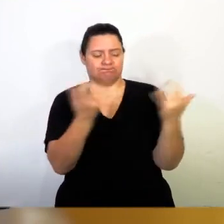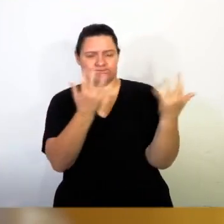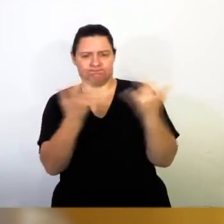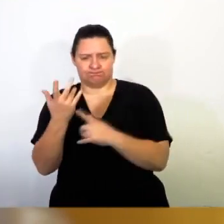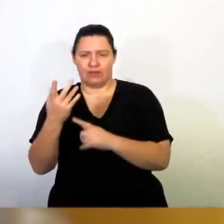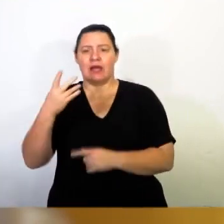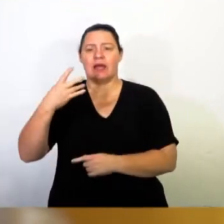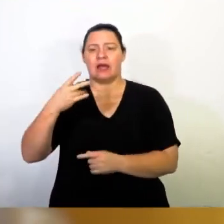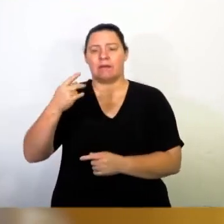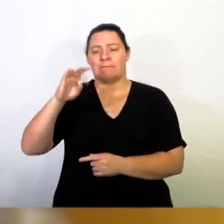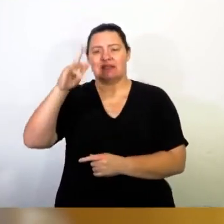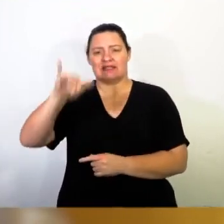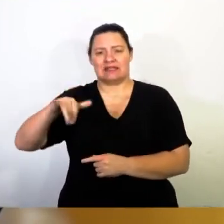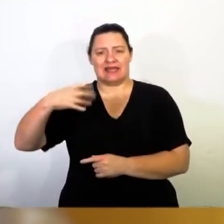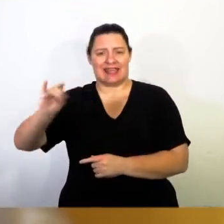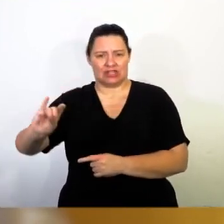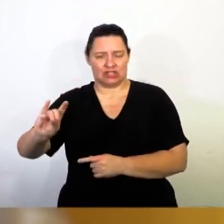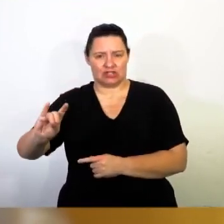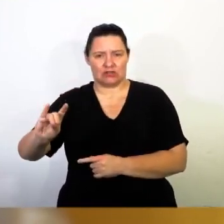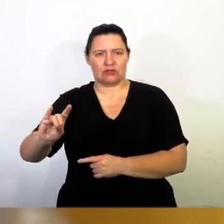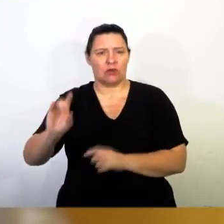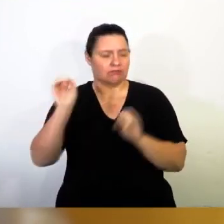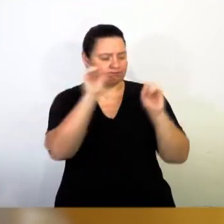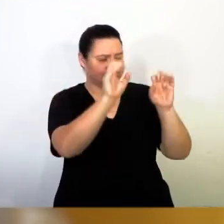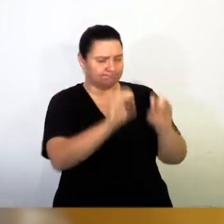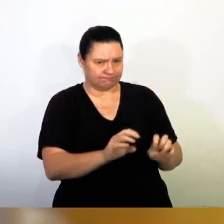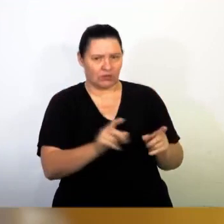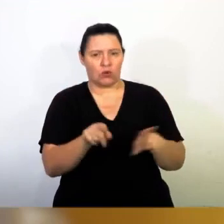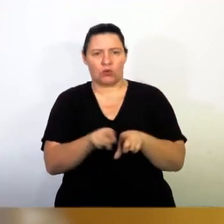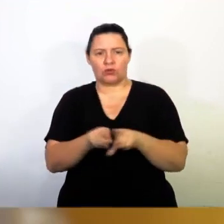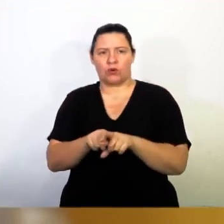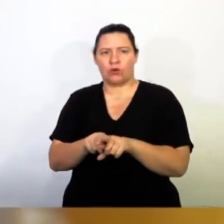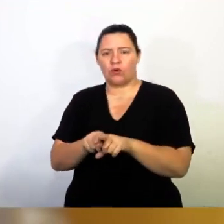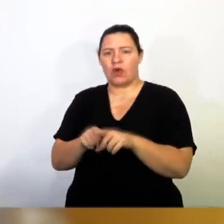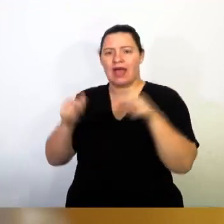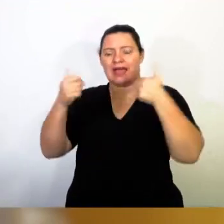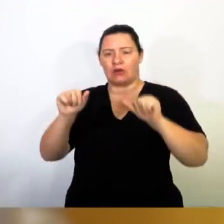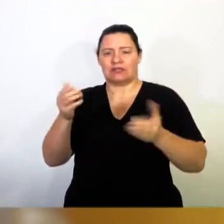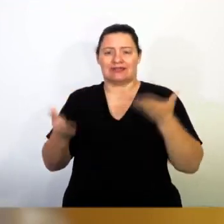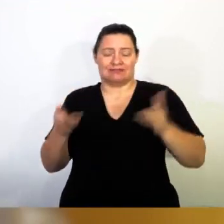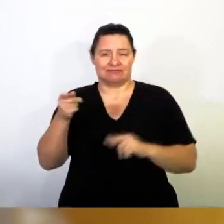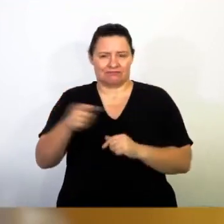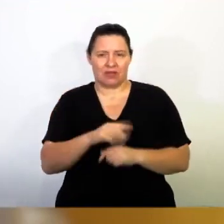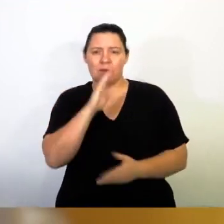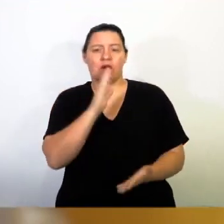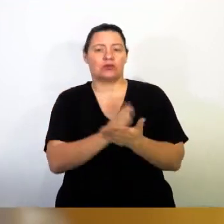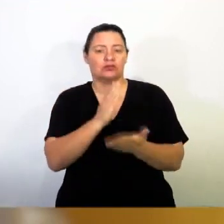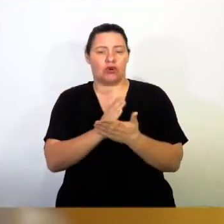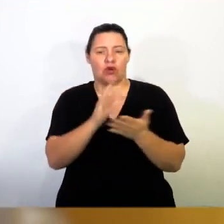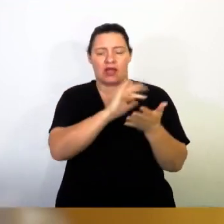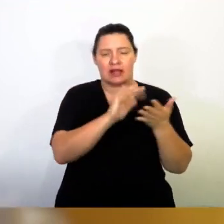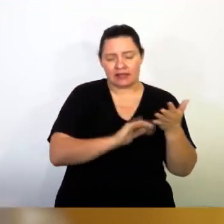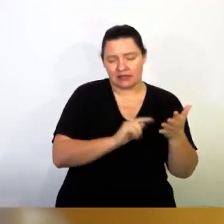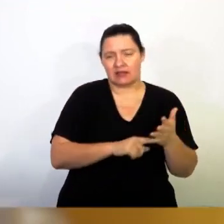going to prepare the petty cash journal. We're going to be posting. We'll also touch the accounting equation. So make sure you have